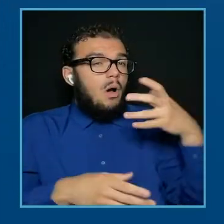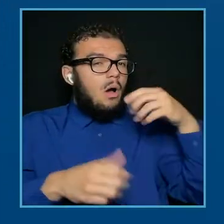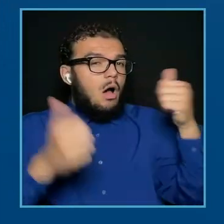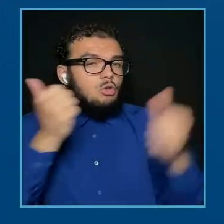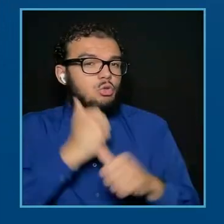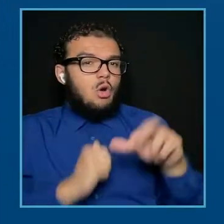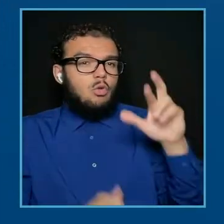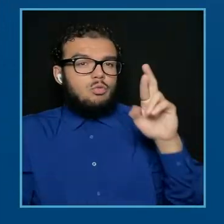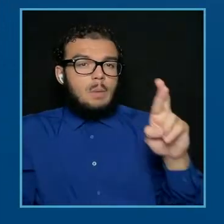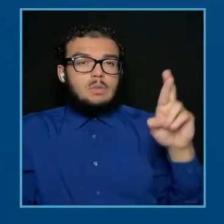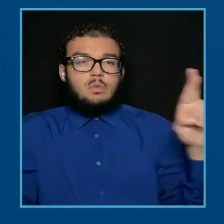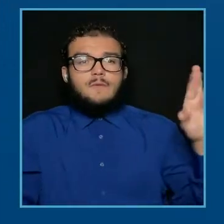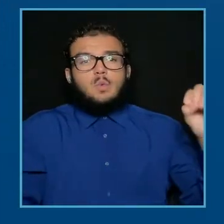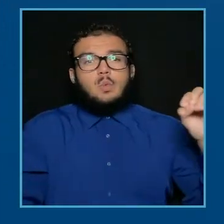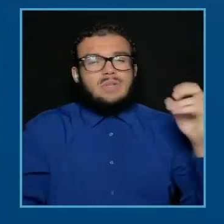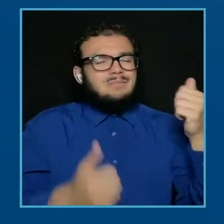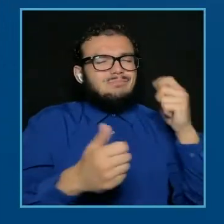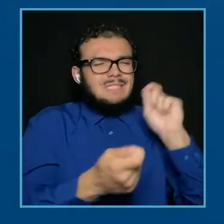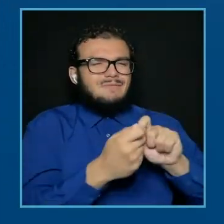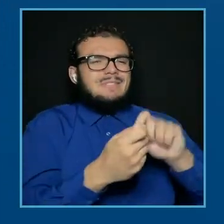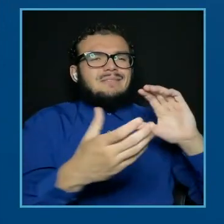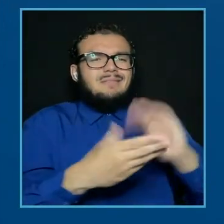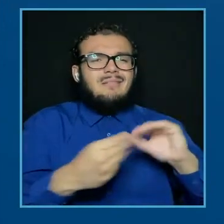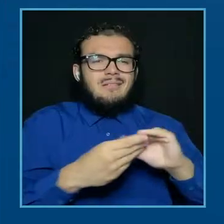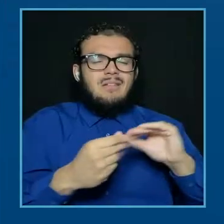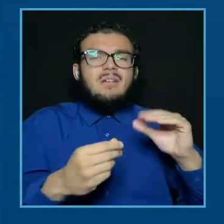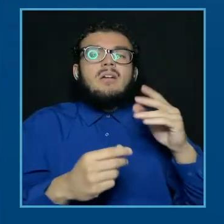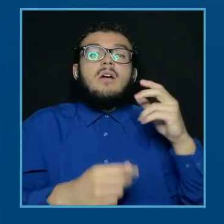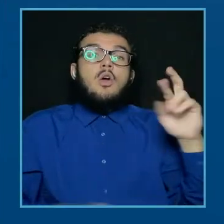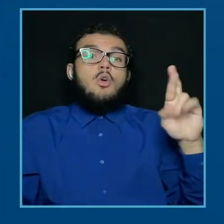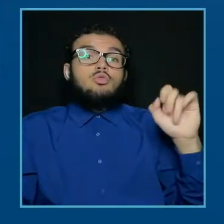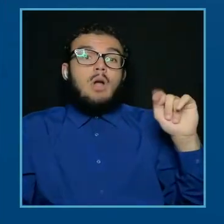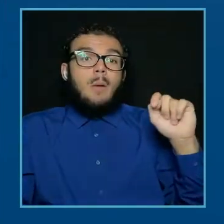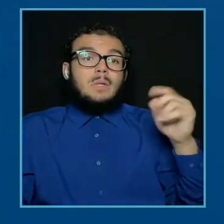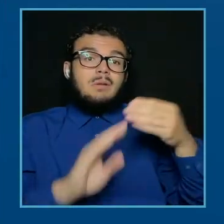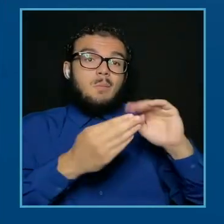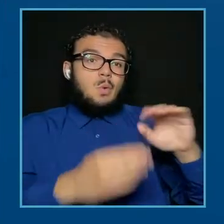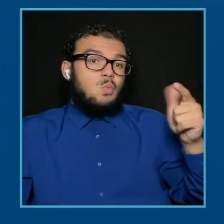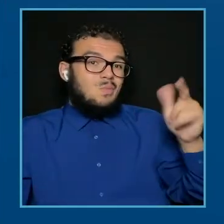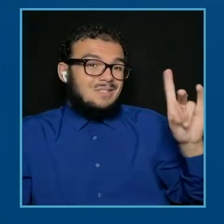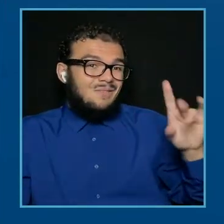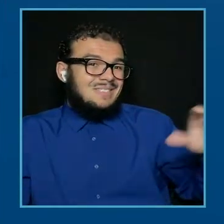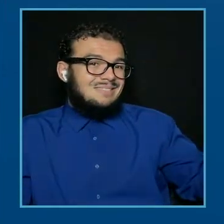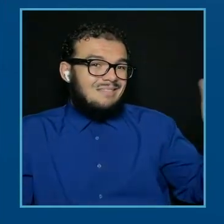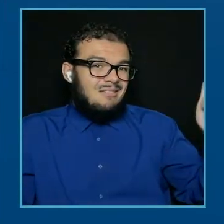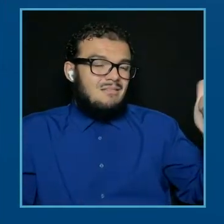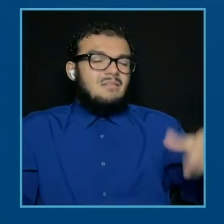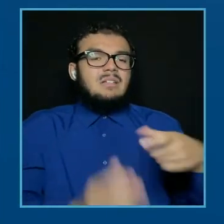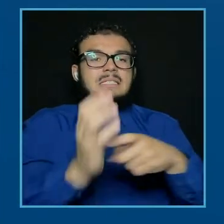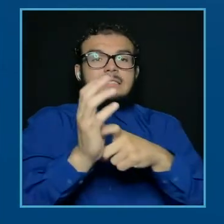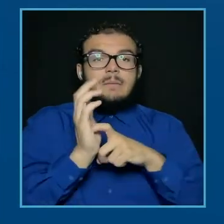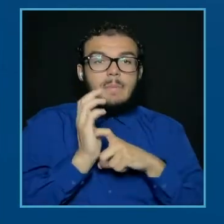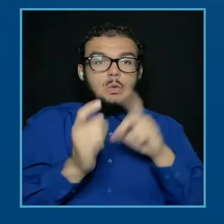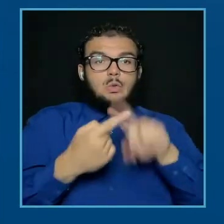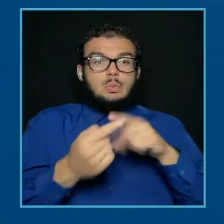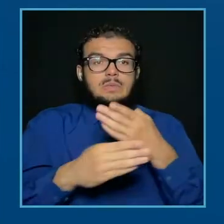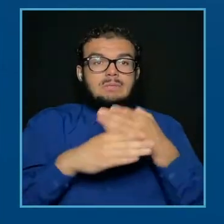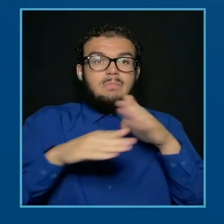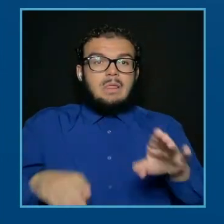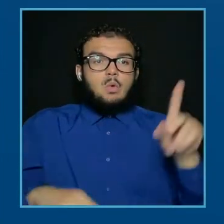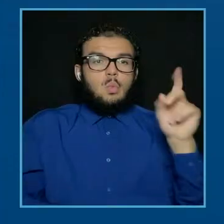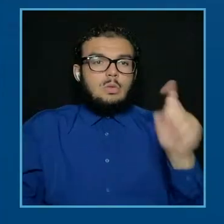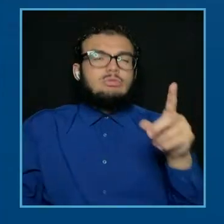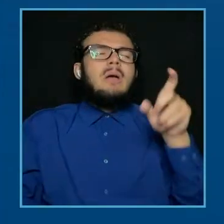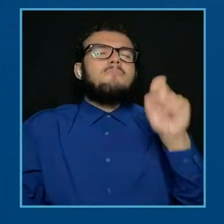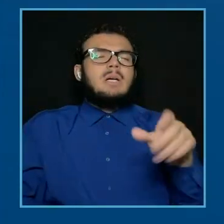which specifically stated that under Roberts 2710, that the demand to split the question must be